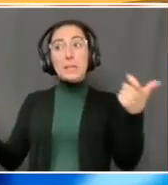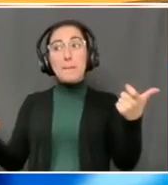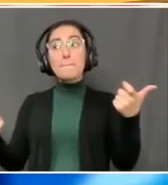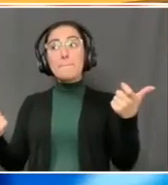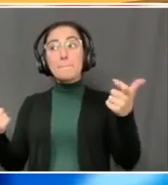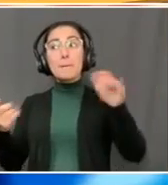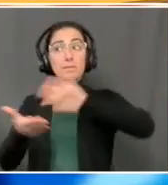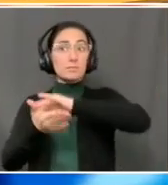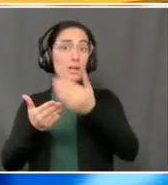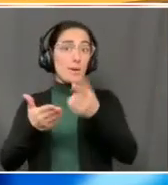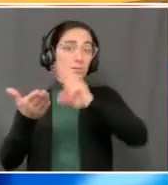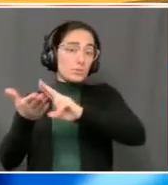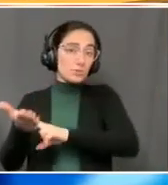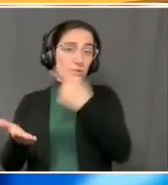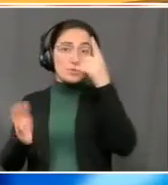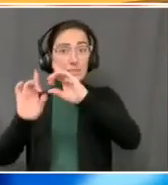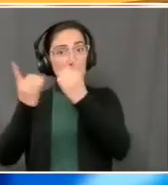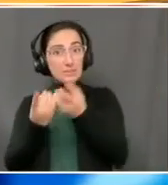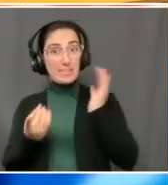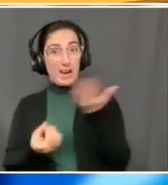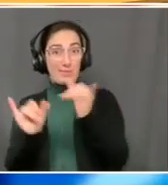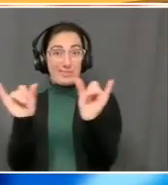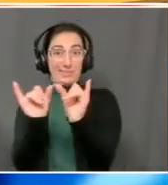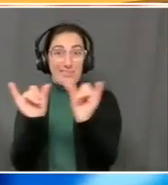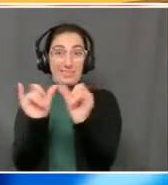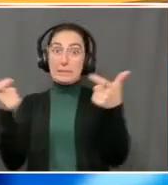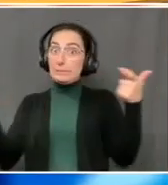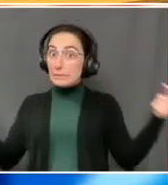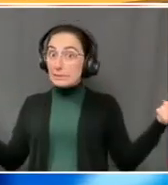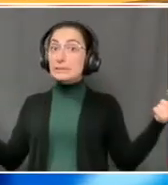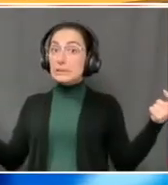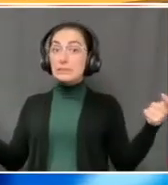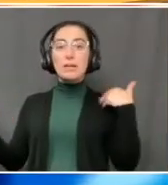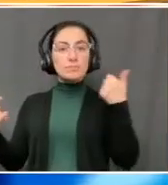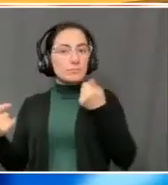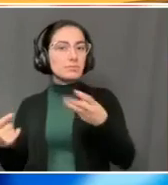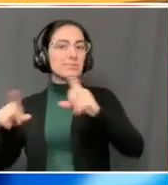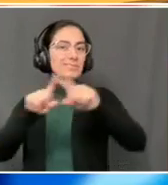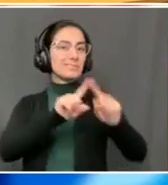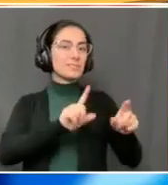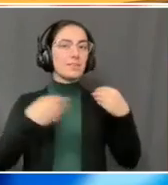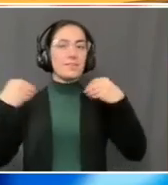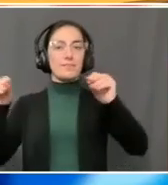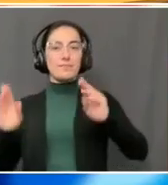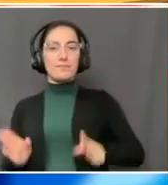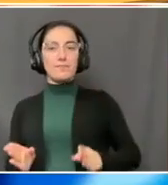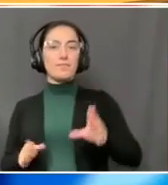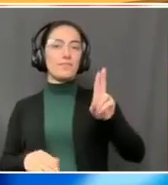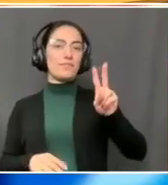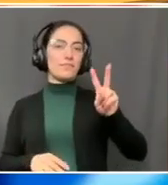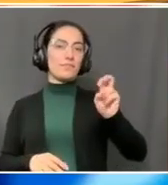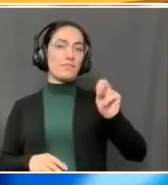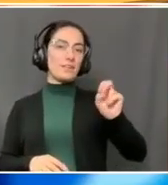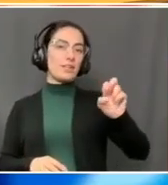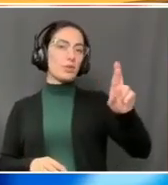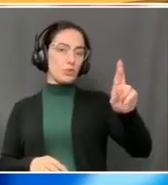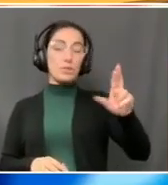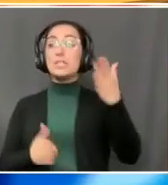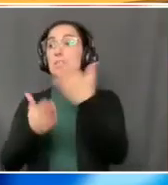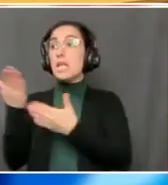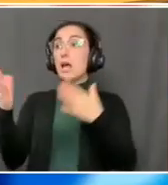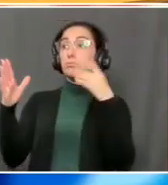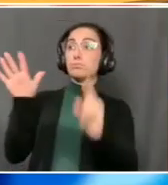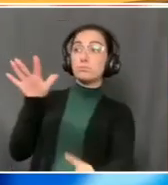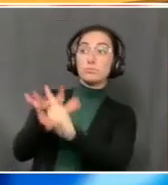and vendors. For a district our size, we do have several different vendors, some that are summarized here